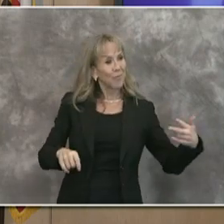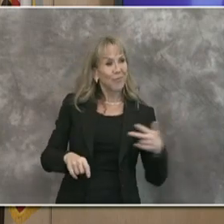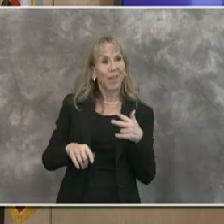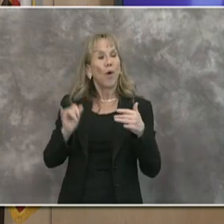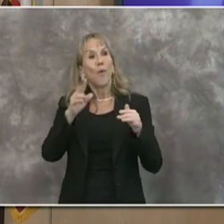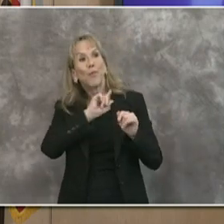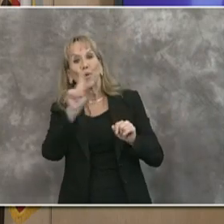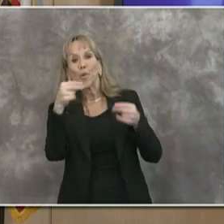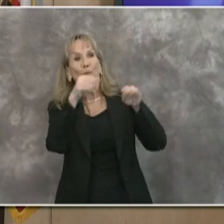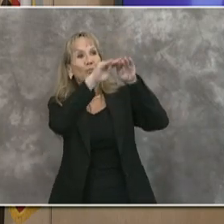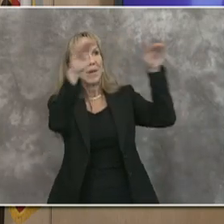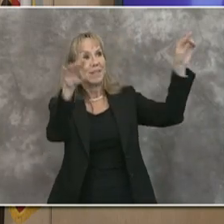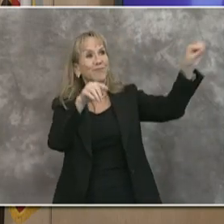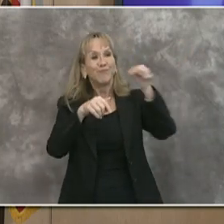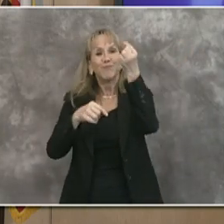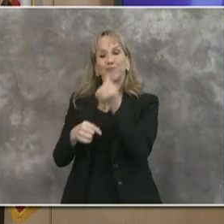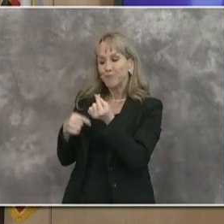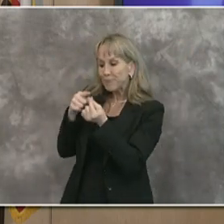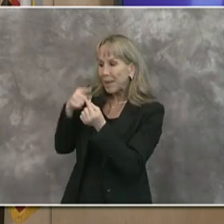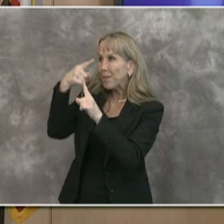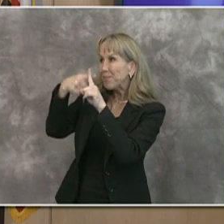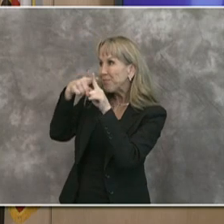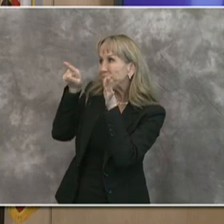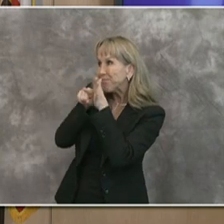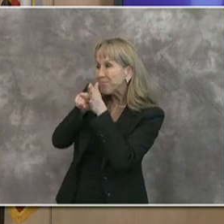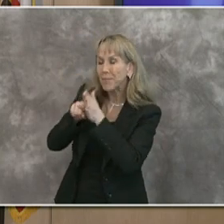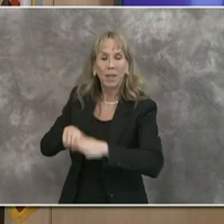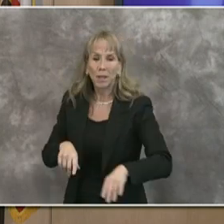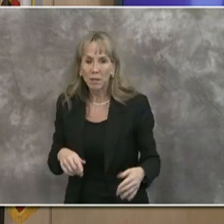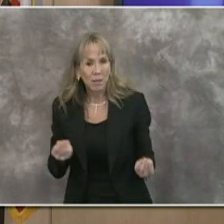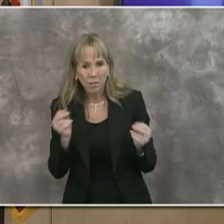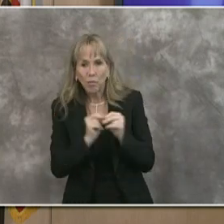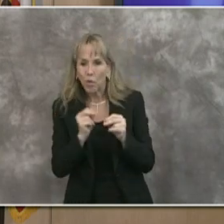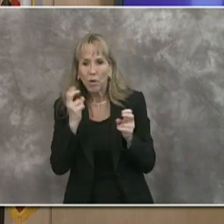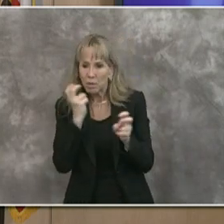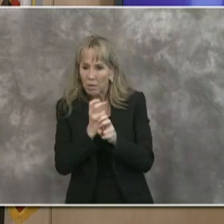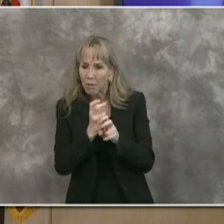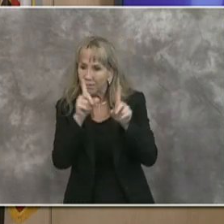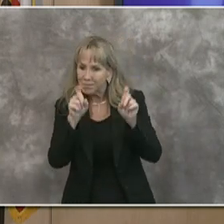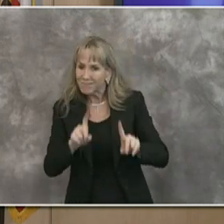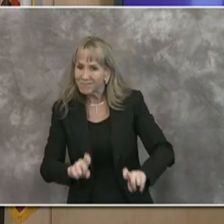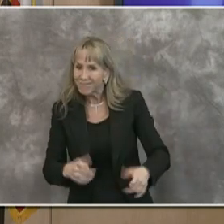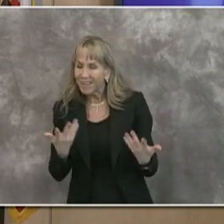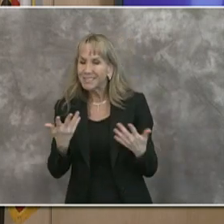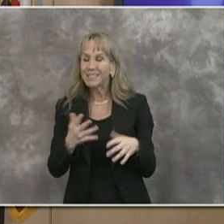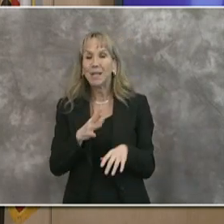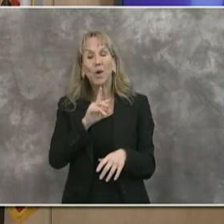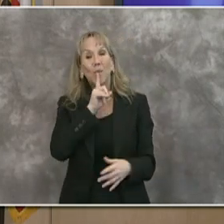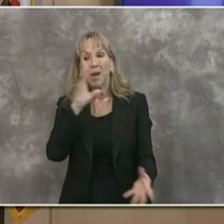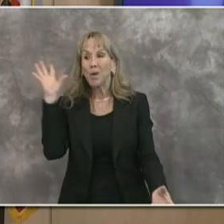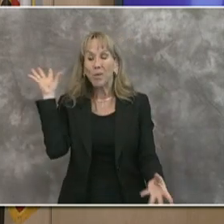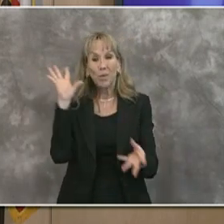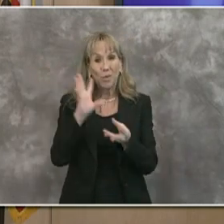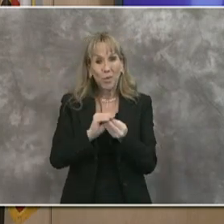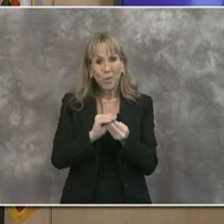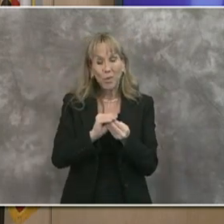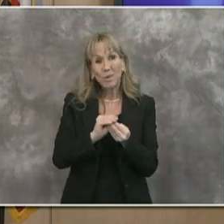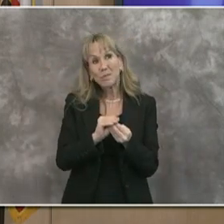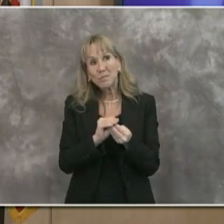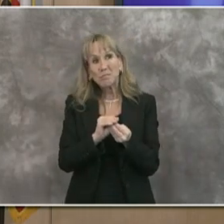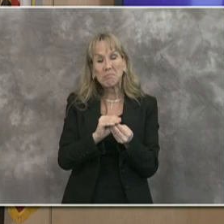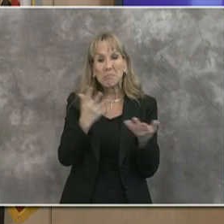shelf and then it gives you a result. It's a little bit more challenging than that. I think in totality, San Diego